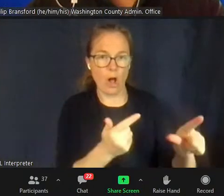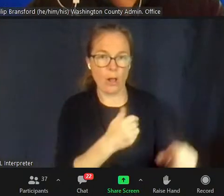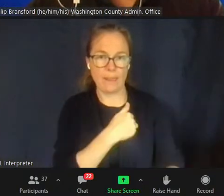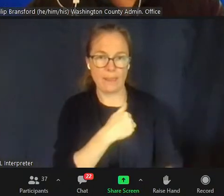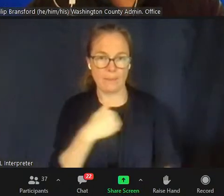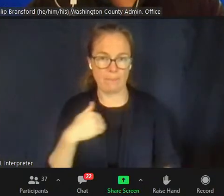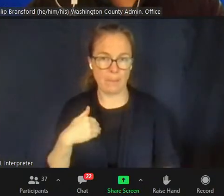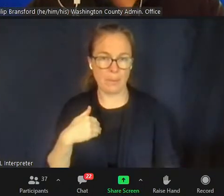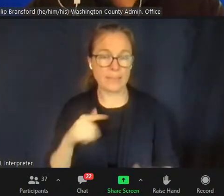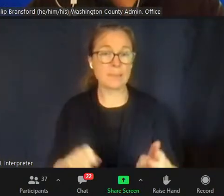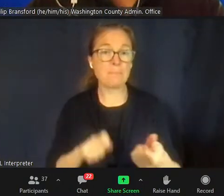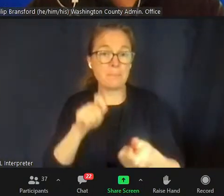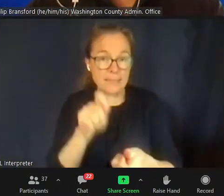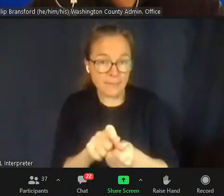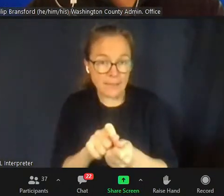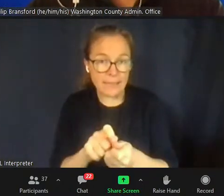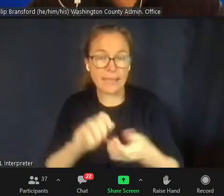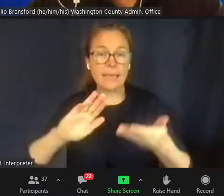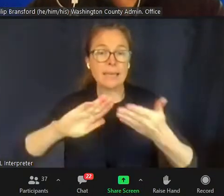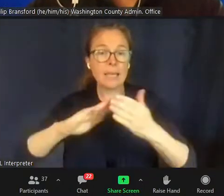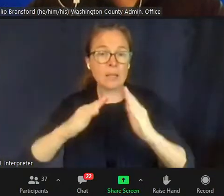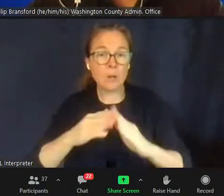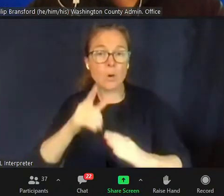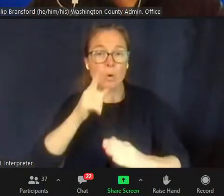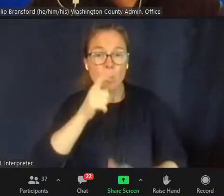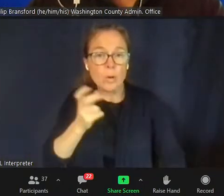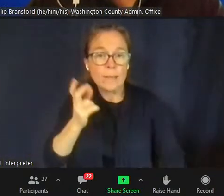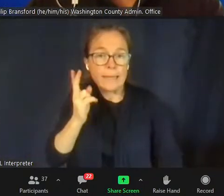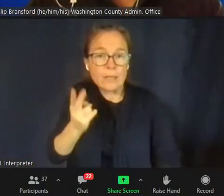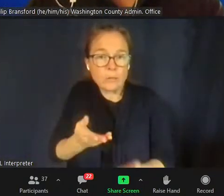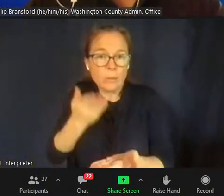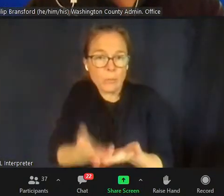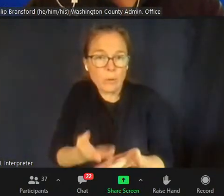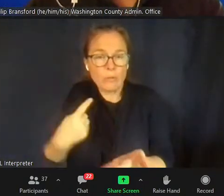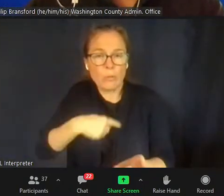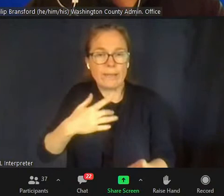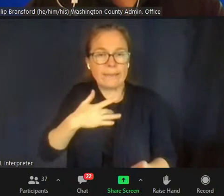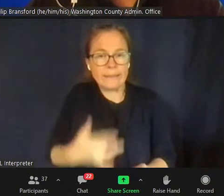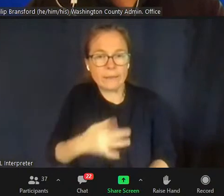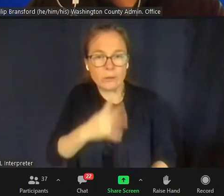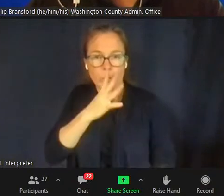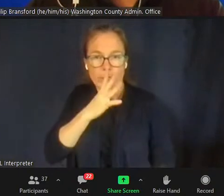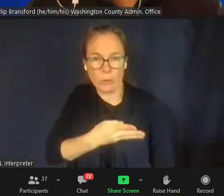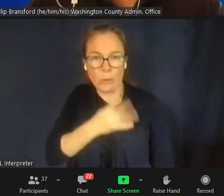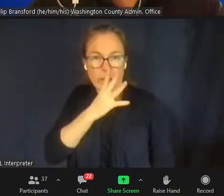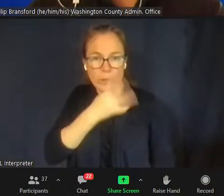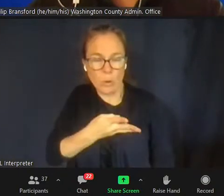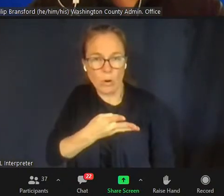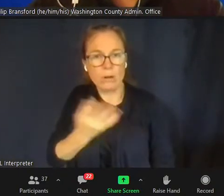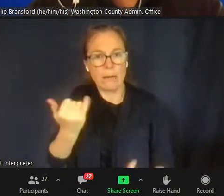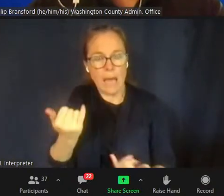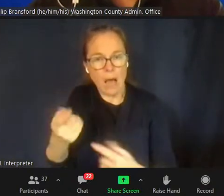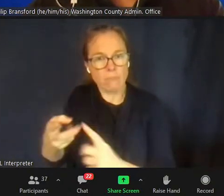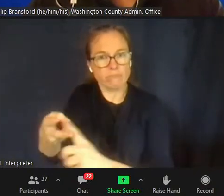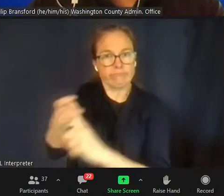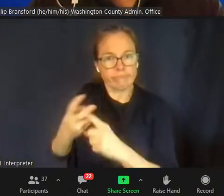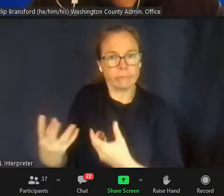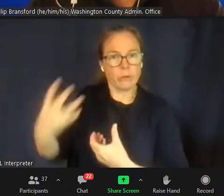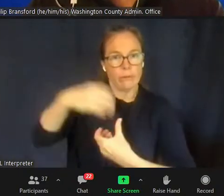historically disadvantaged community members and groups, to participate in our policy and investment decision